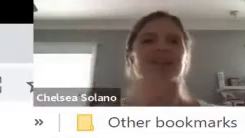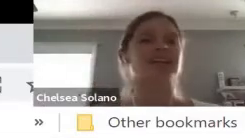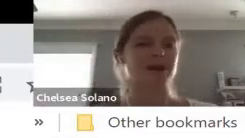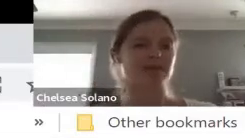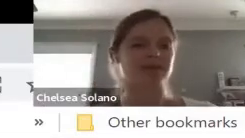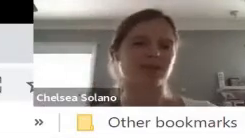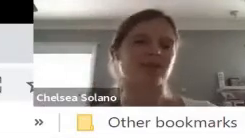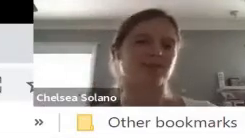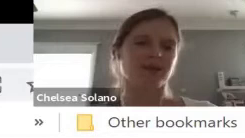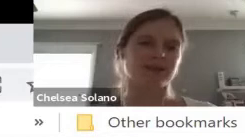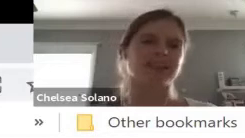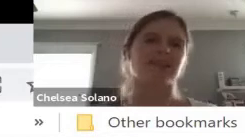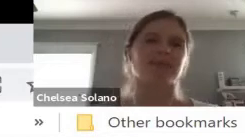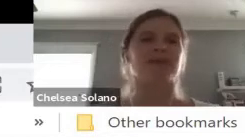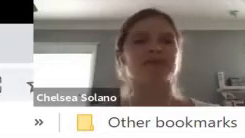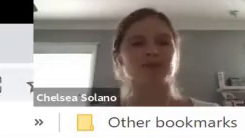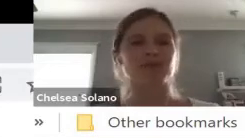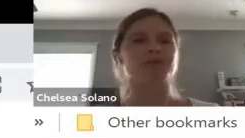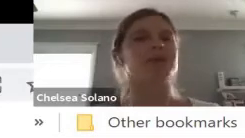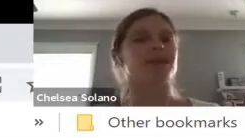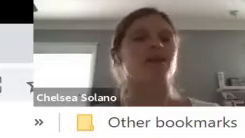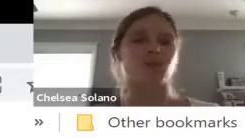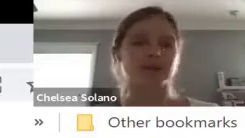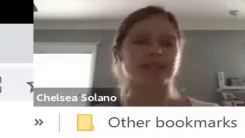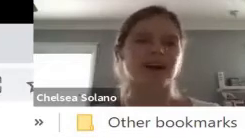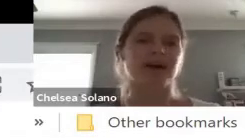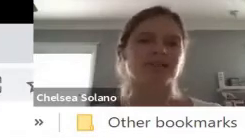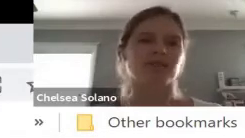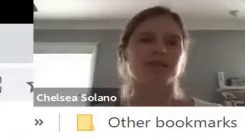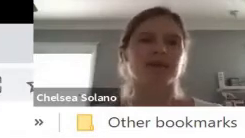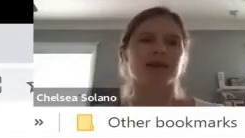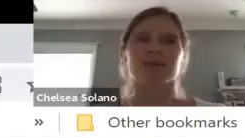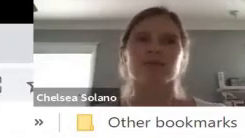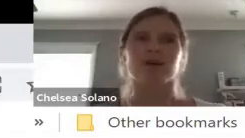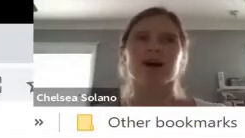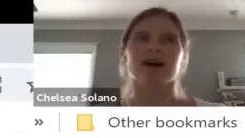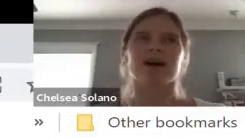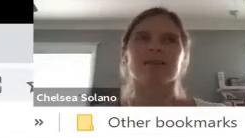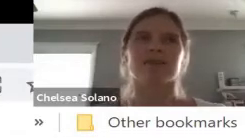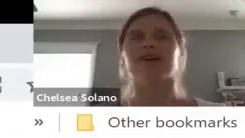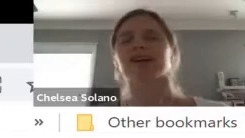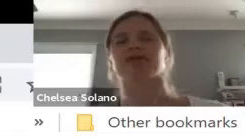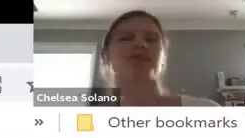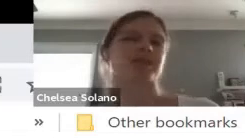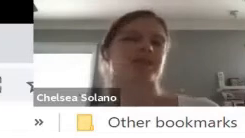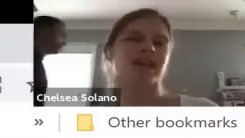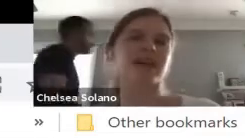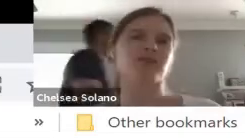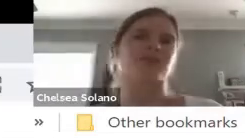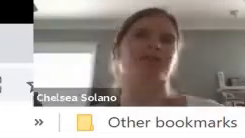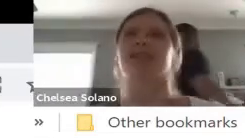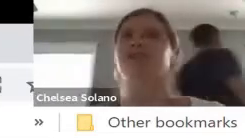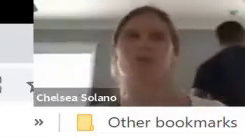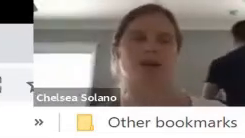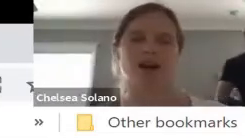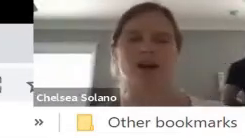he was specifically thinking about, things that might be relevant to an office, but not always. And so a very interesting